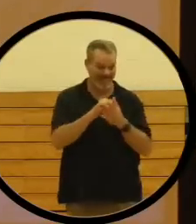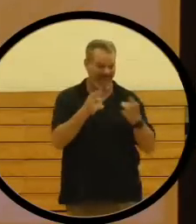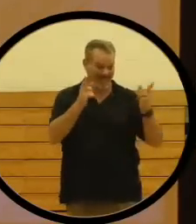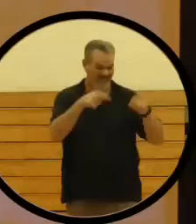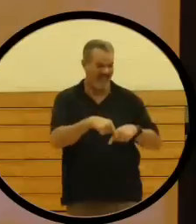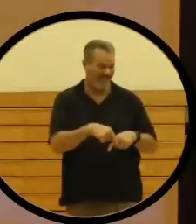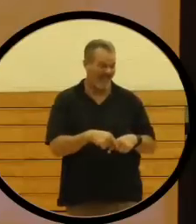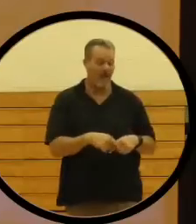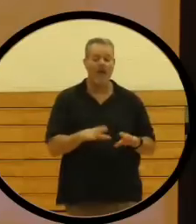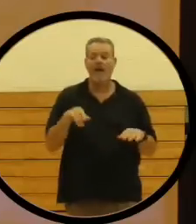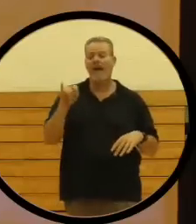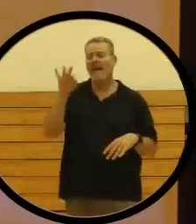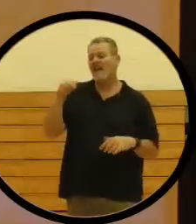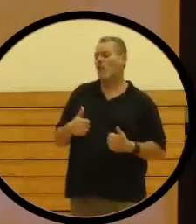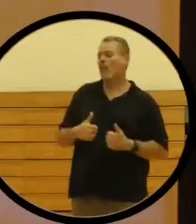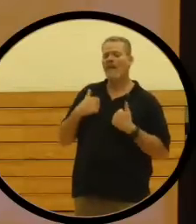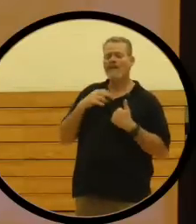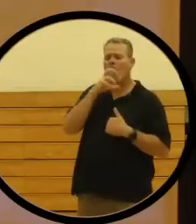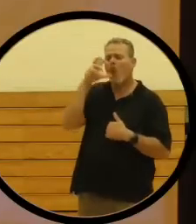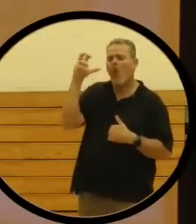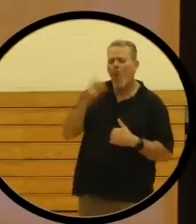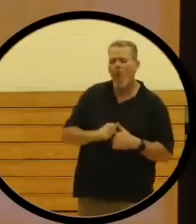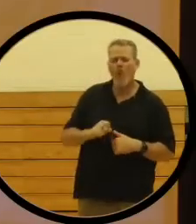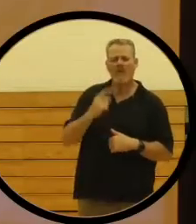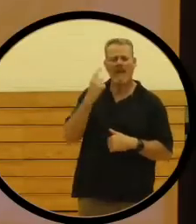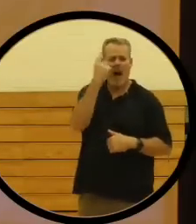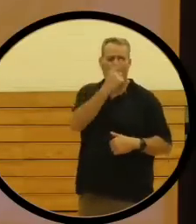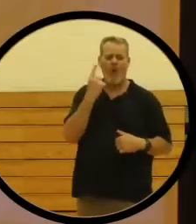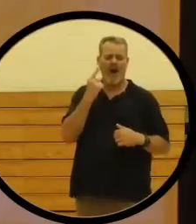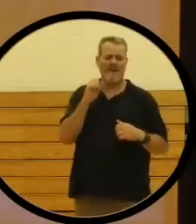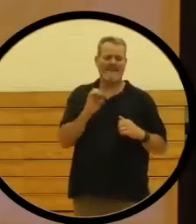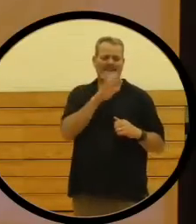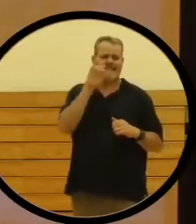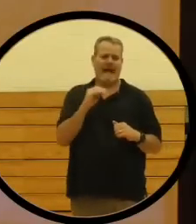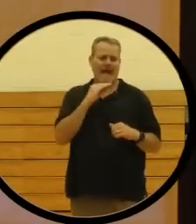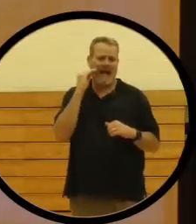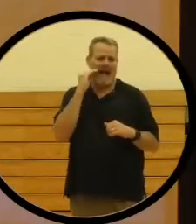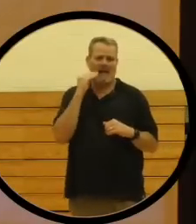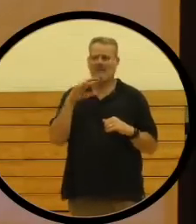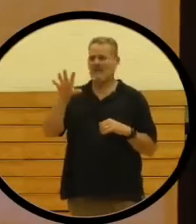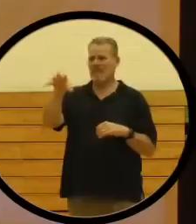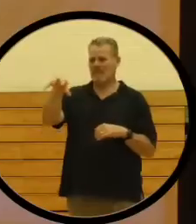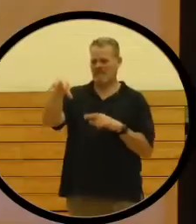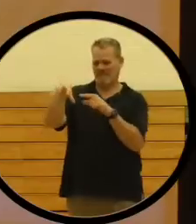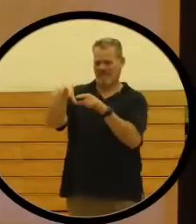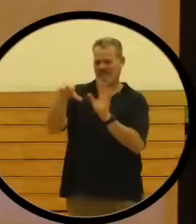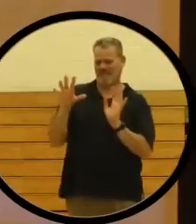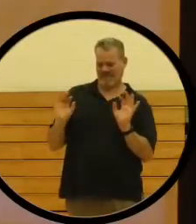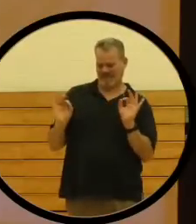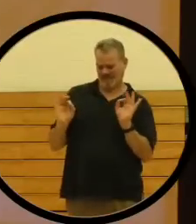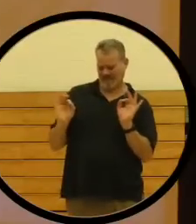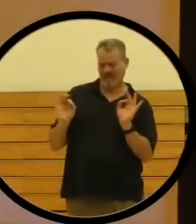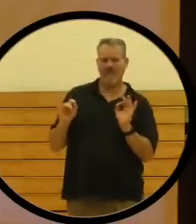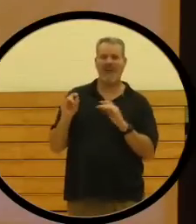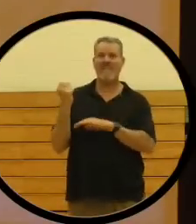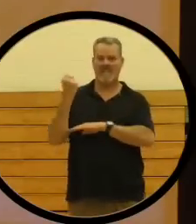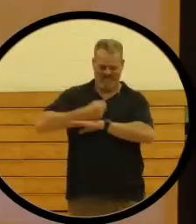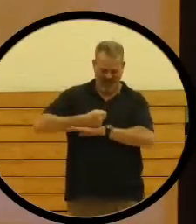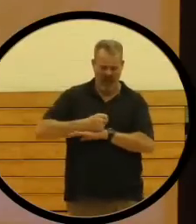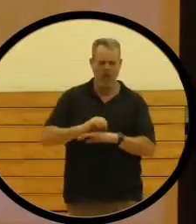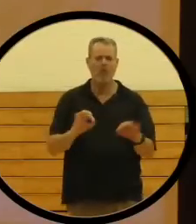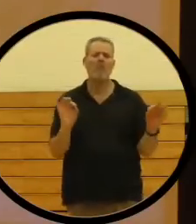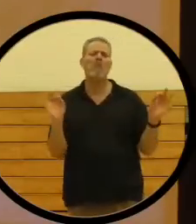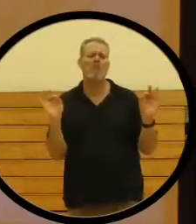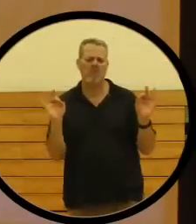it's one thing if you just live in an old Hawaiian-style house that, you know, is basically doesn't weigh much, so if it fell on you, it wouldn't be that big a